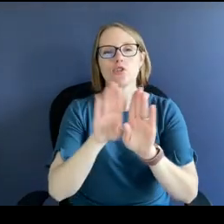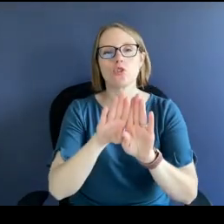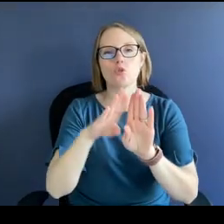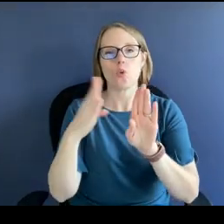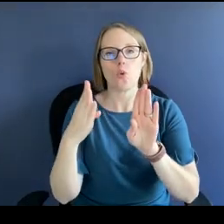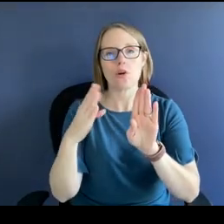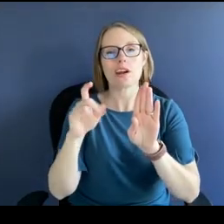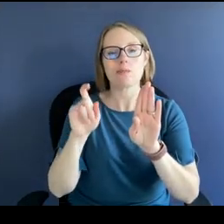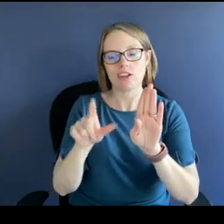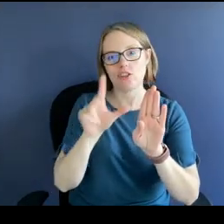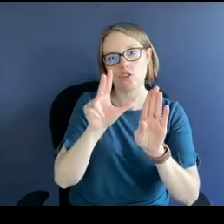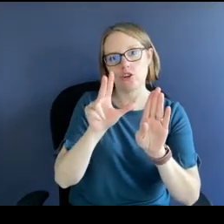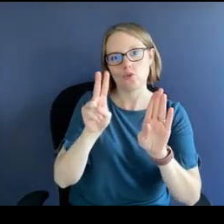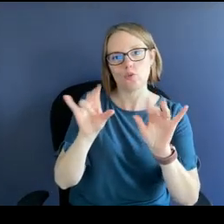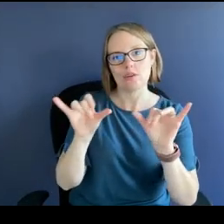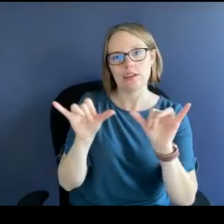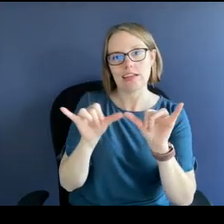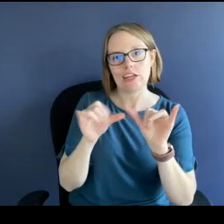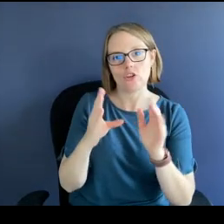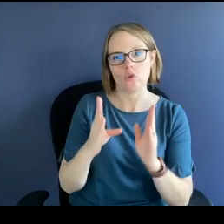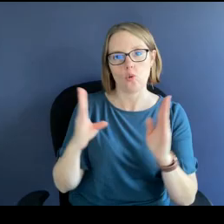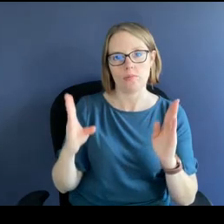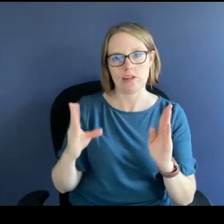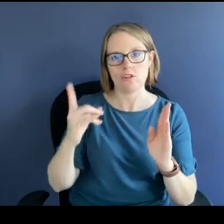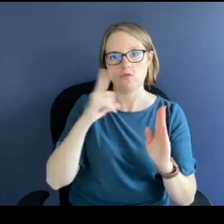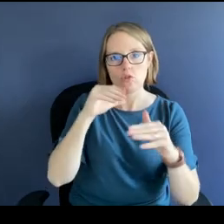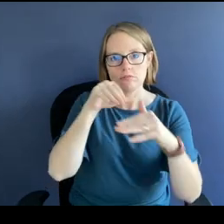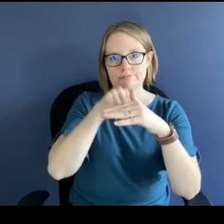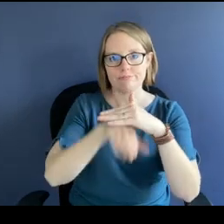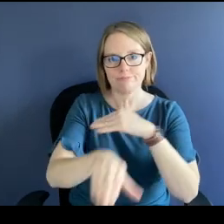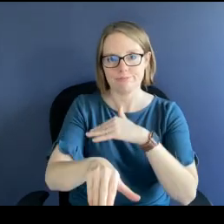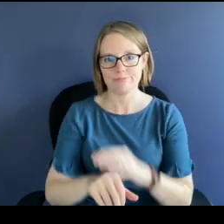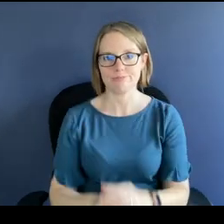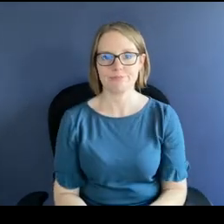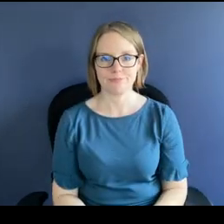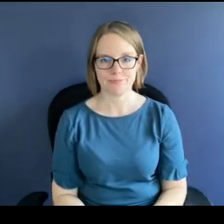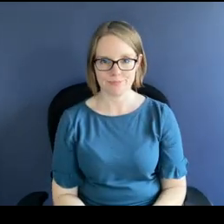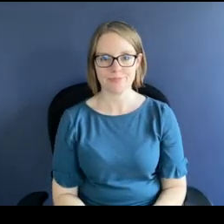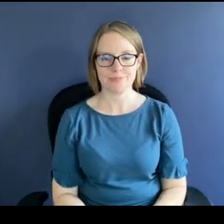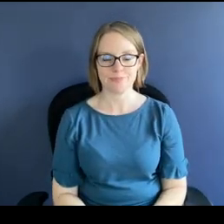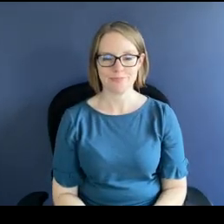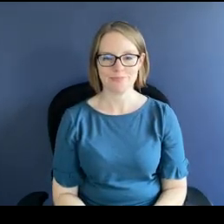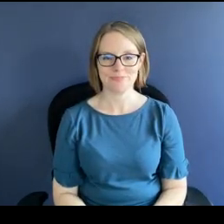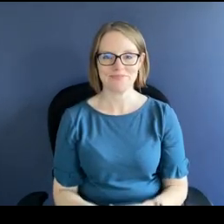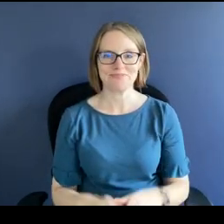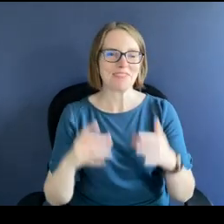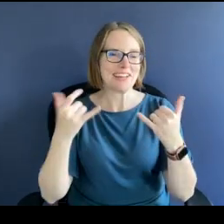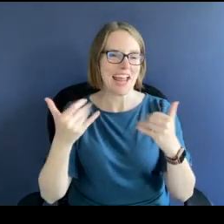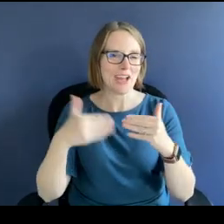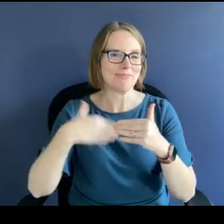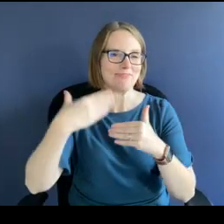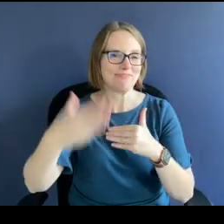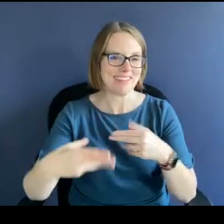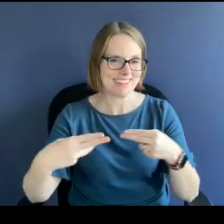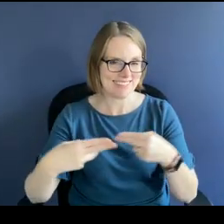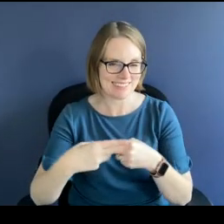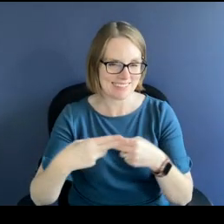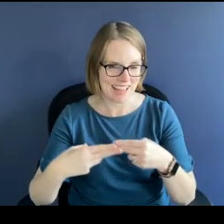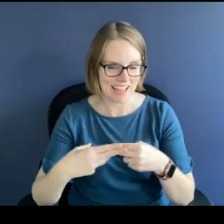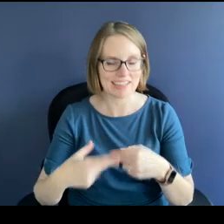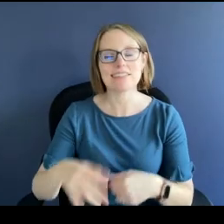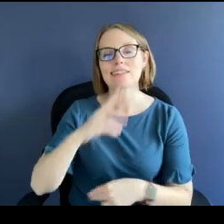32-inch nominal clear opening. And now I will advance the slide and we